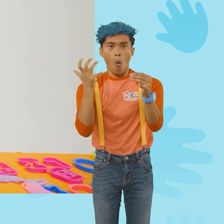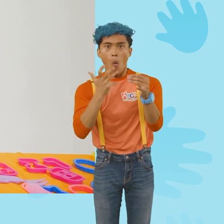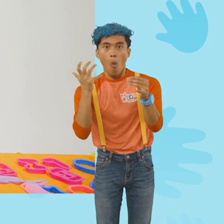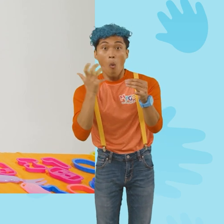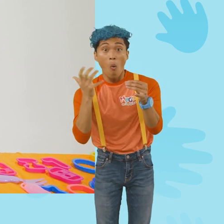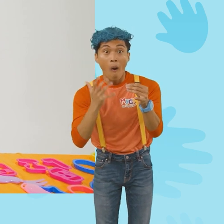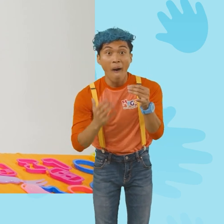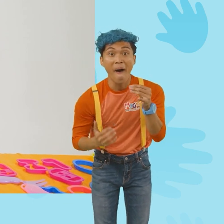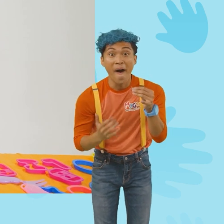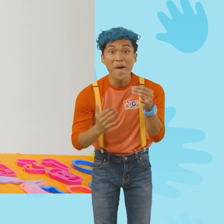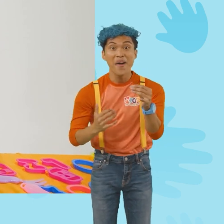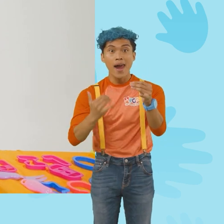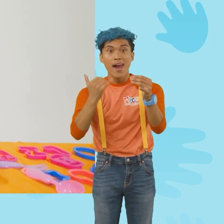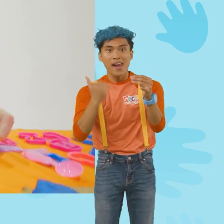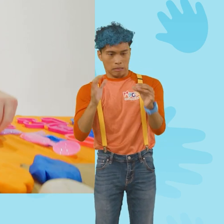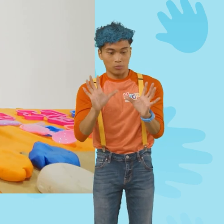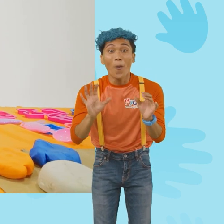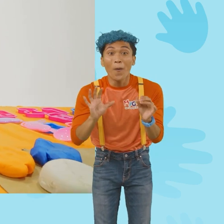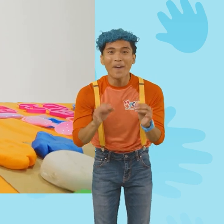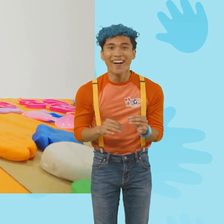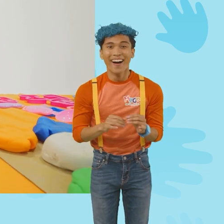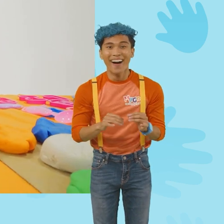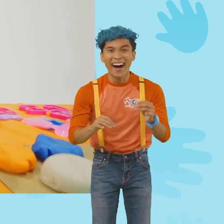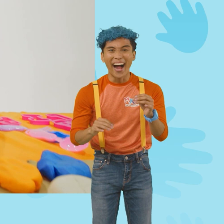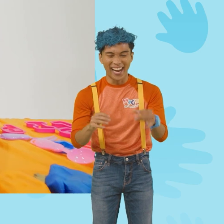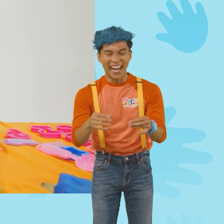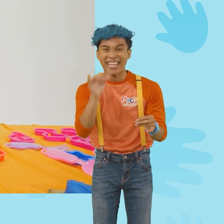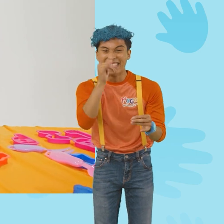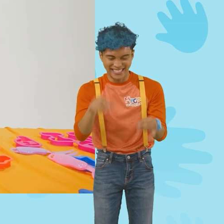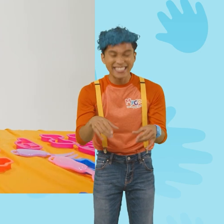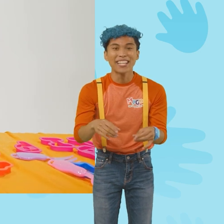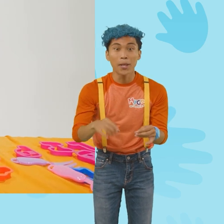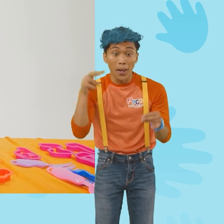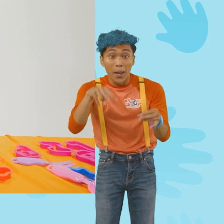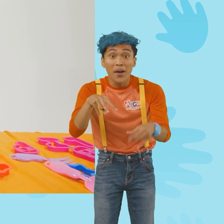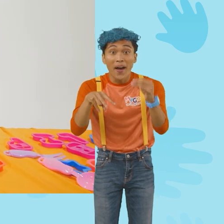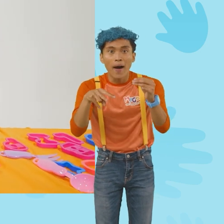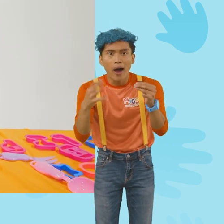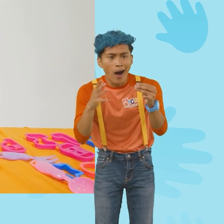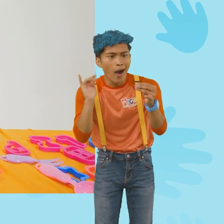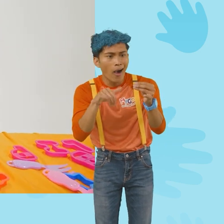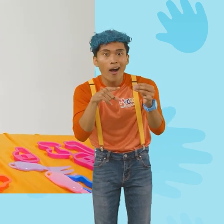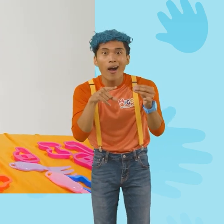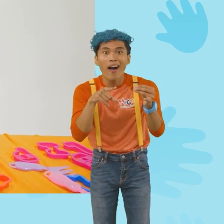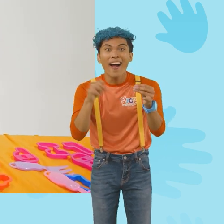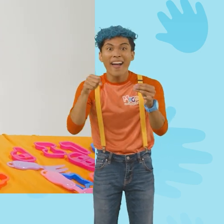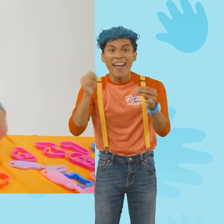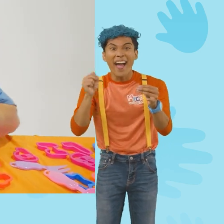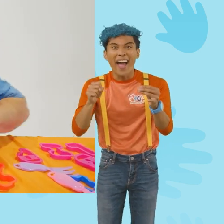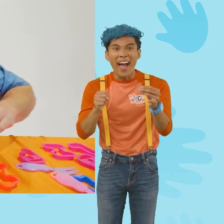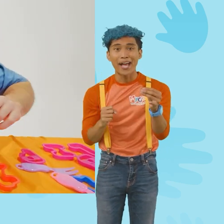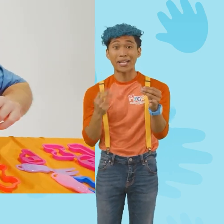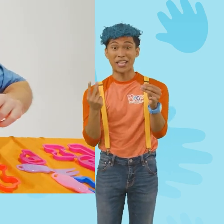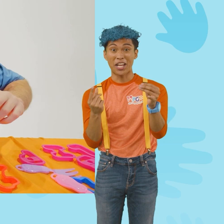Wow, and now, oh, that's silly. Look, what is that? Yeah,